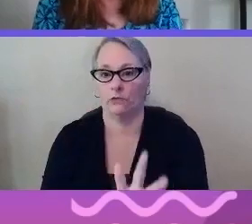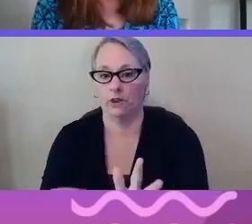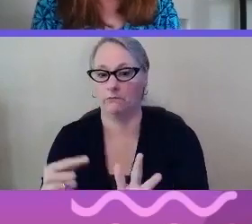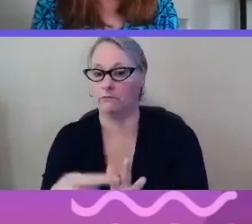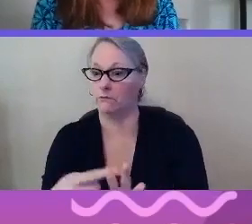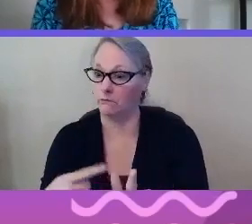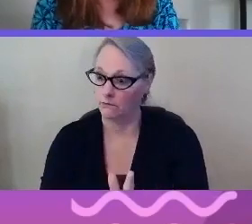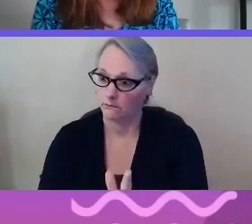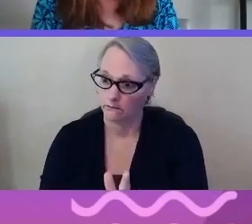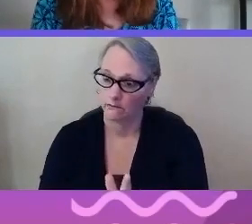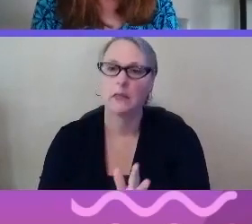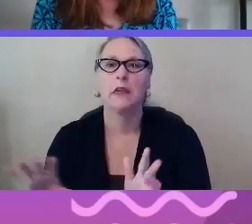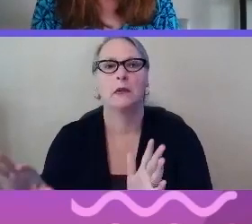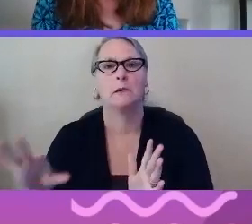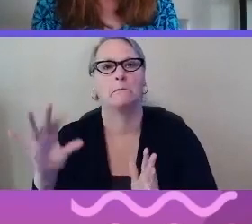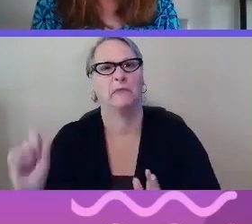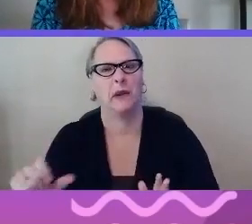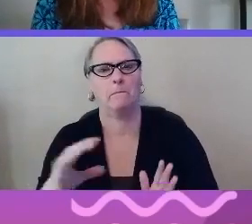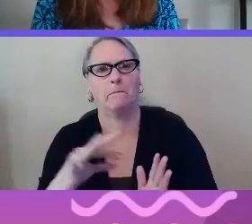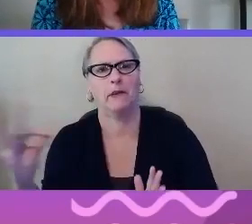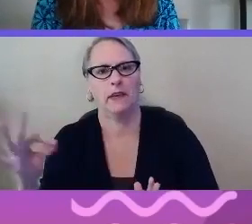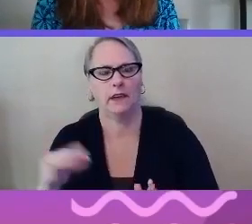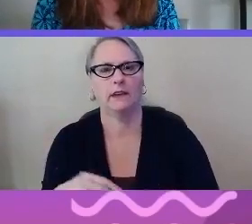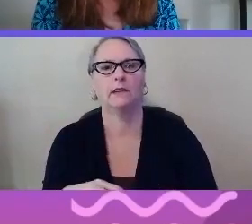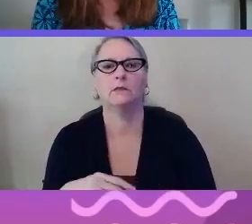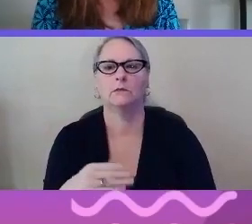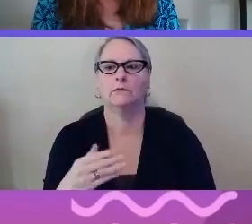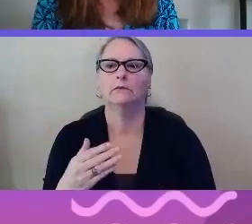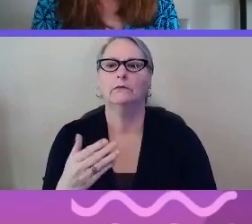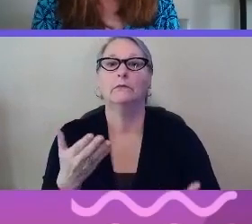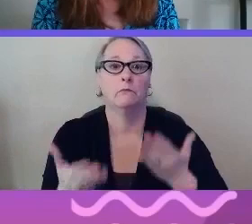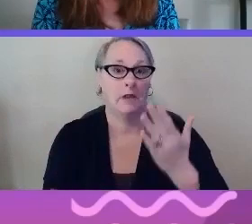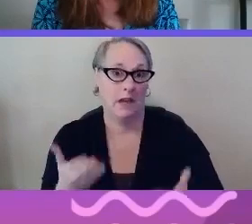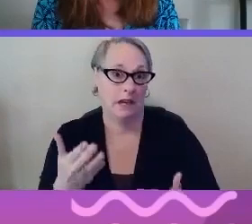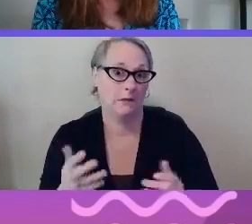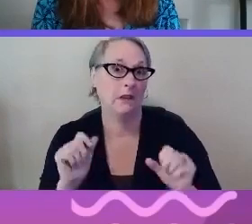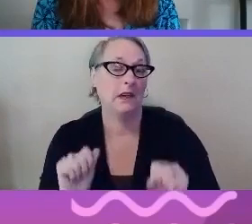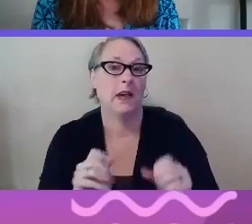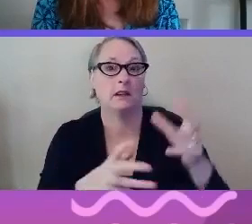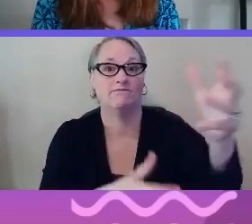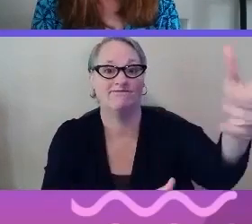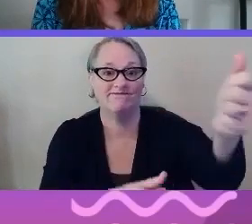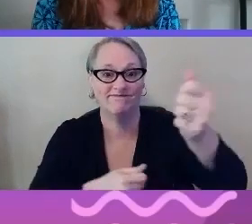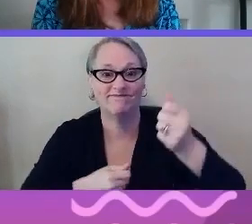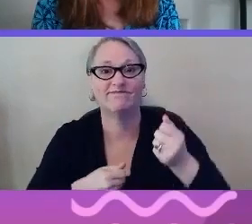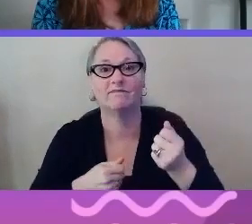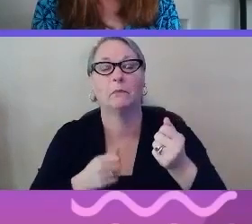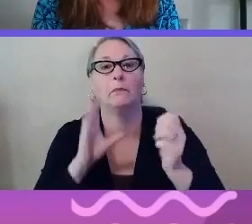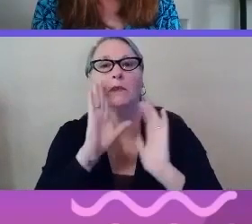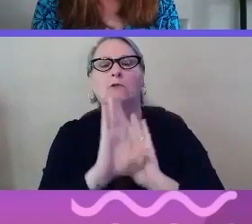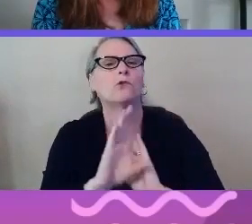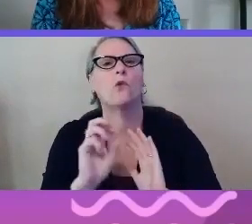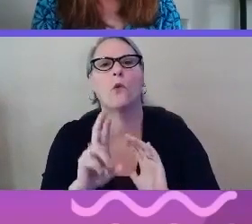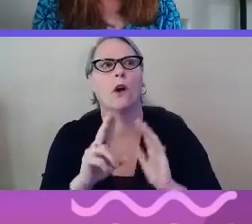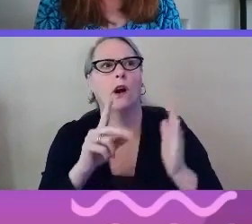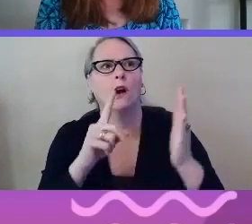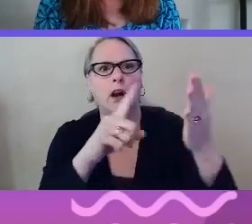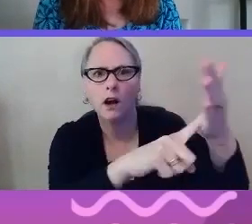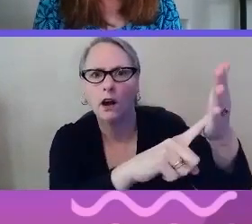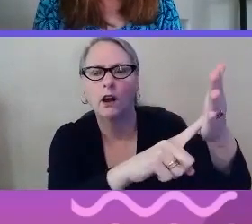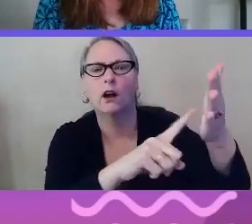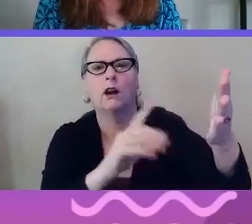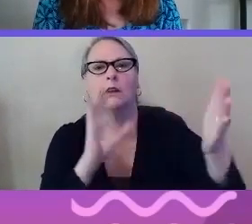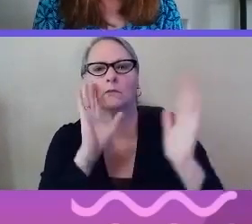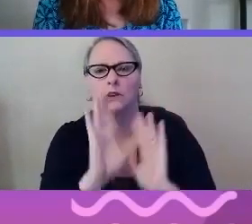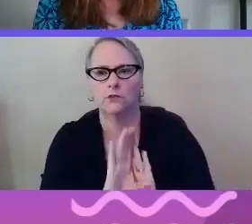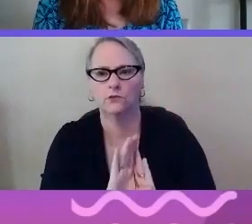And now you can have them so that they can't move the pictures, or they could be Velcro. It really just depends on what works best for you. I like to